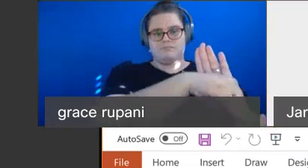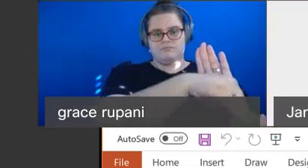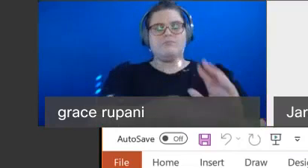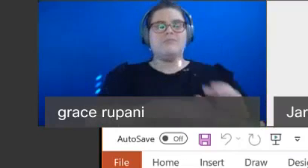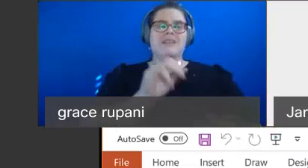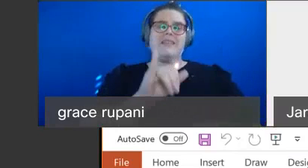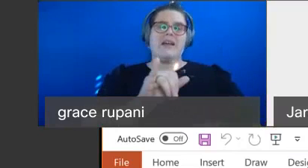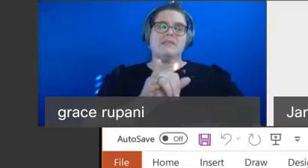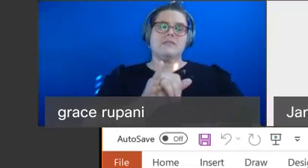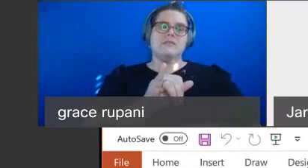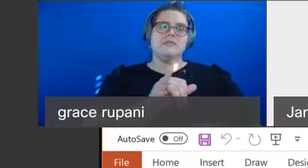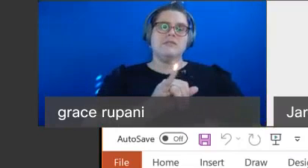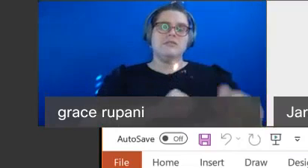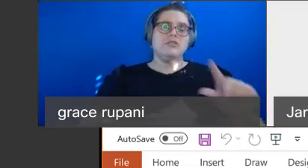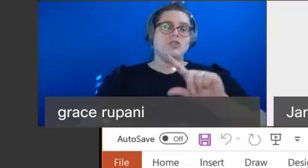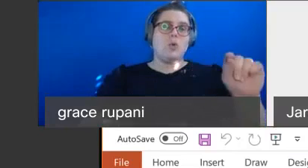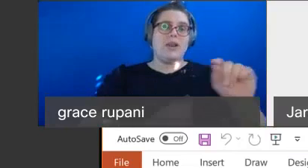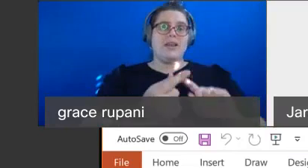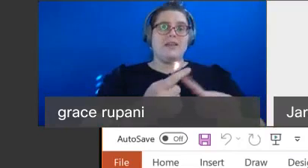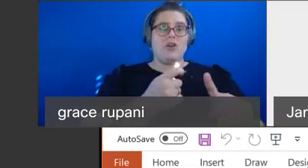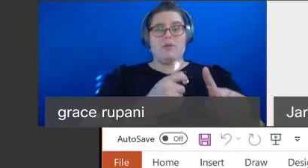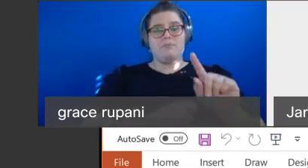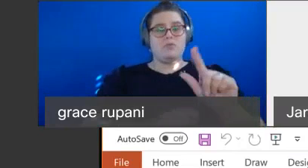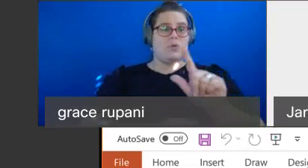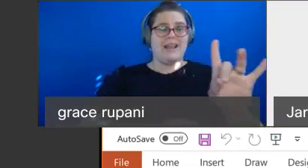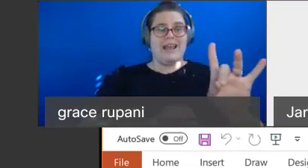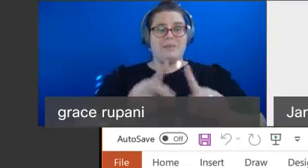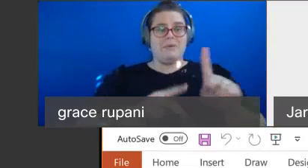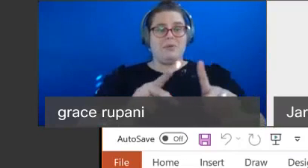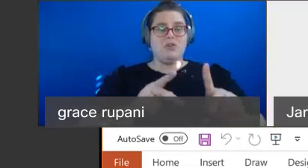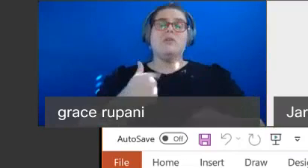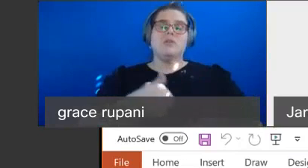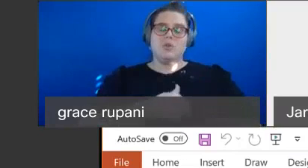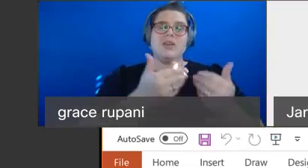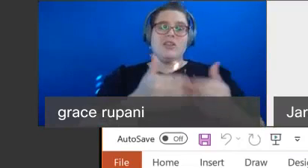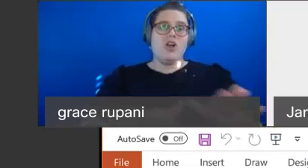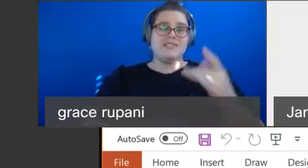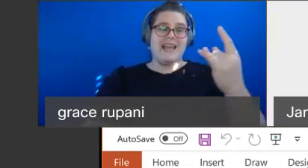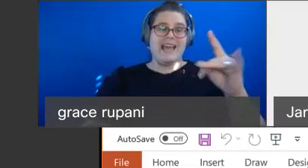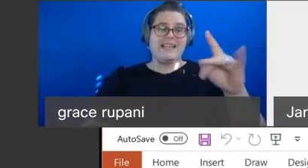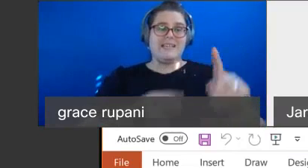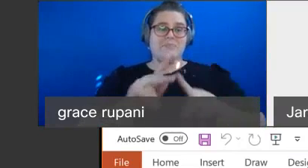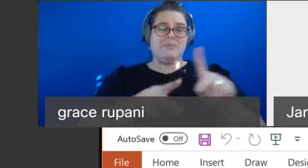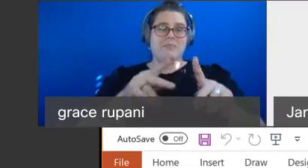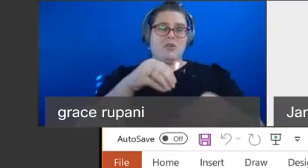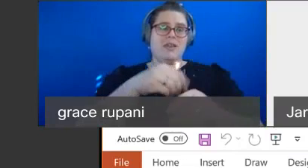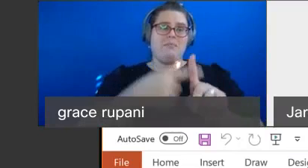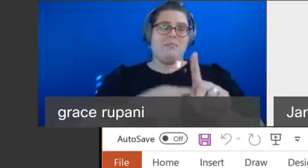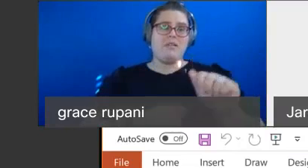20 out of 28 people, 18. We lost 18 people in April and 8 people in